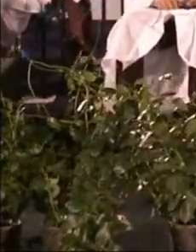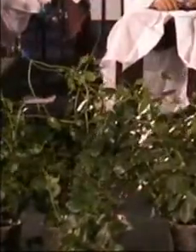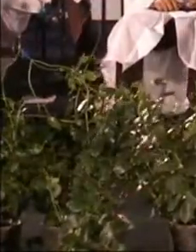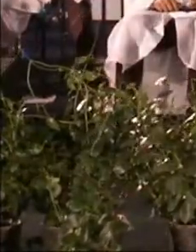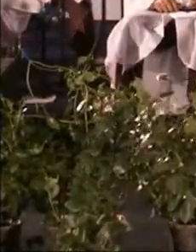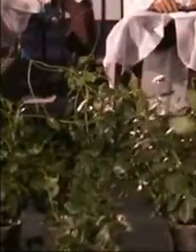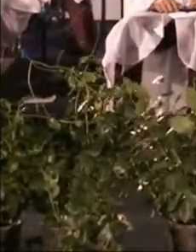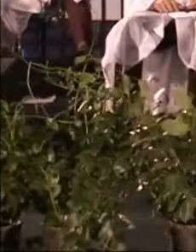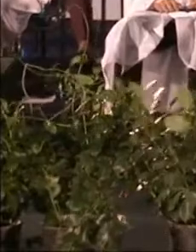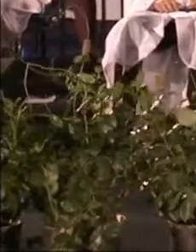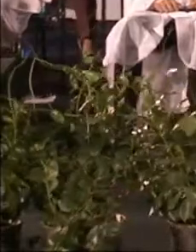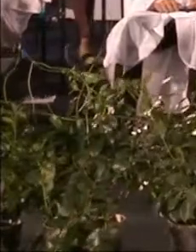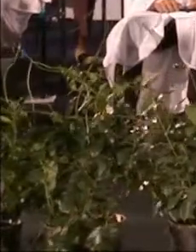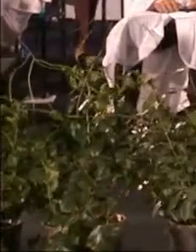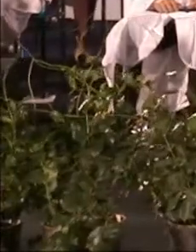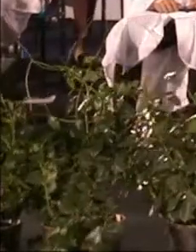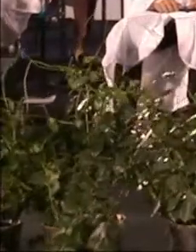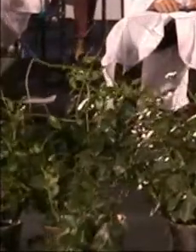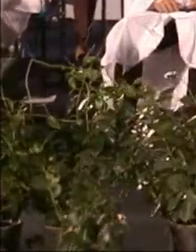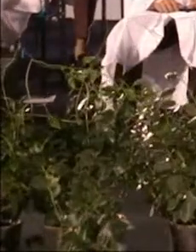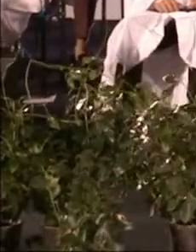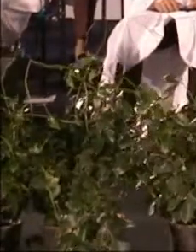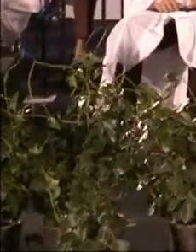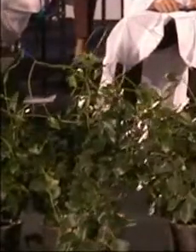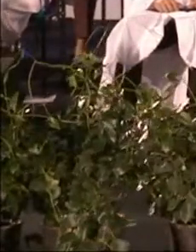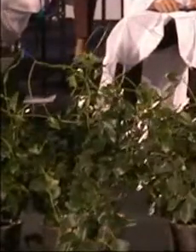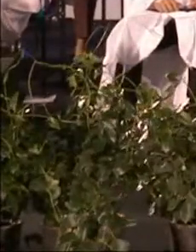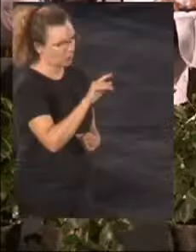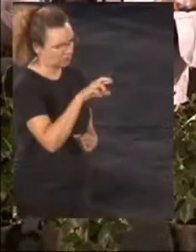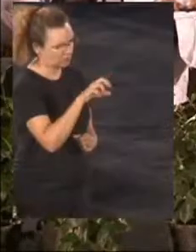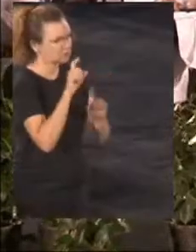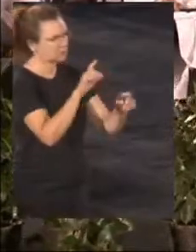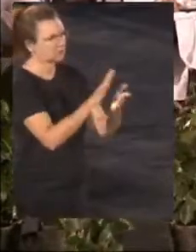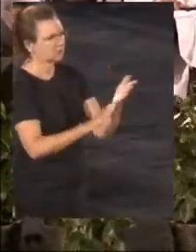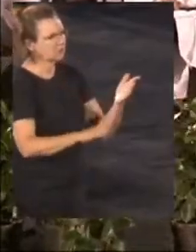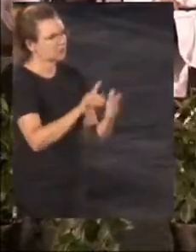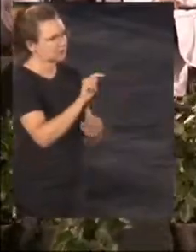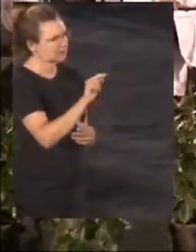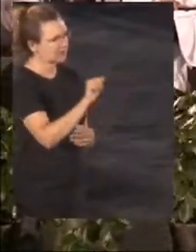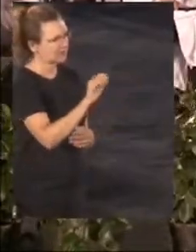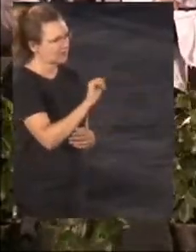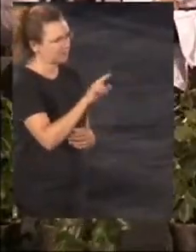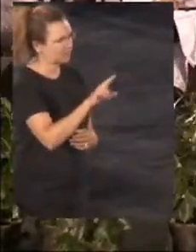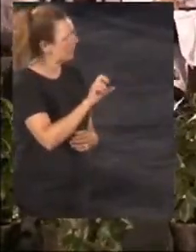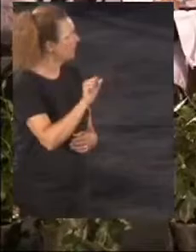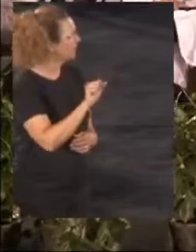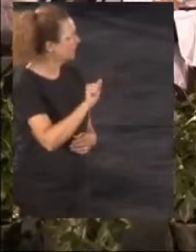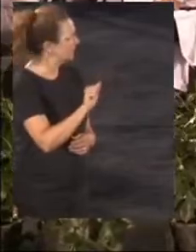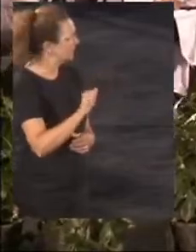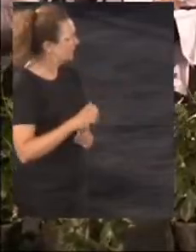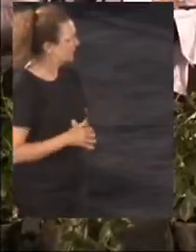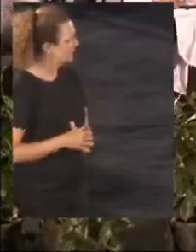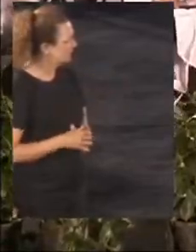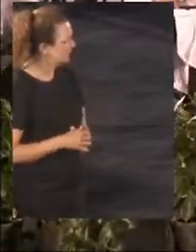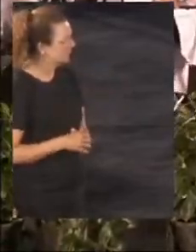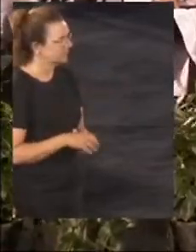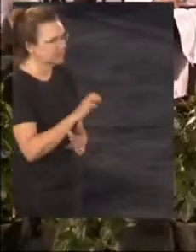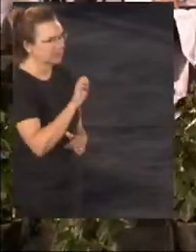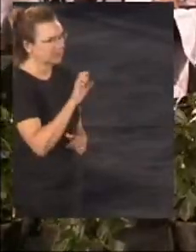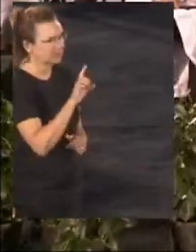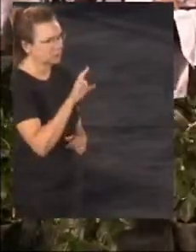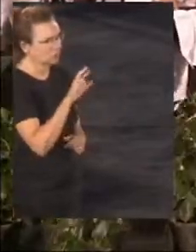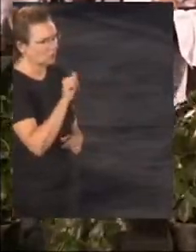Juan Carlos Torres will be attending Texas A&M University at San Antonio.